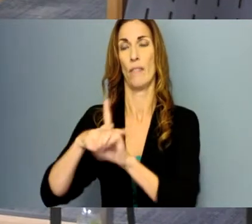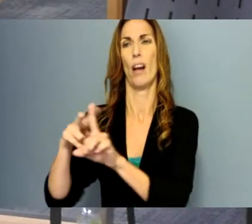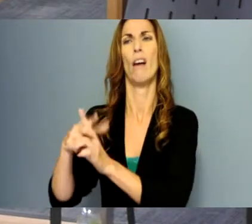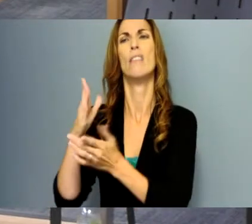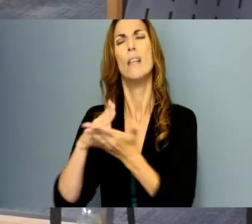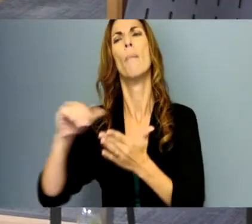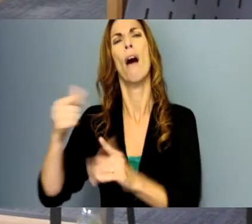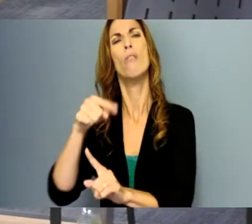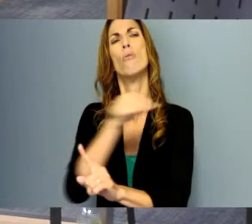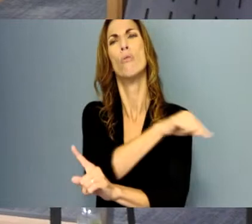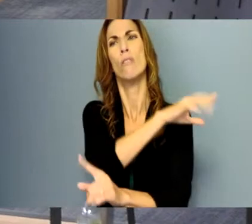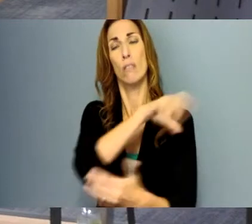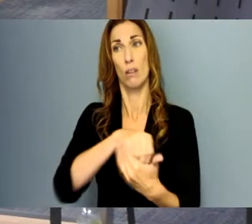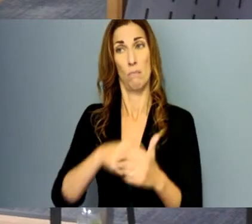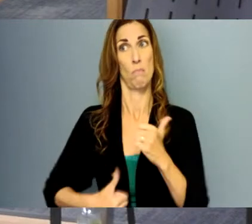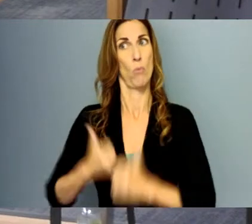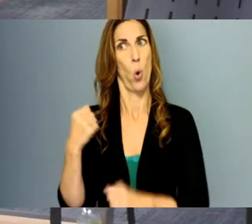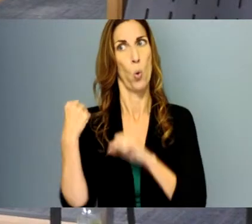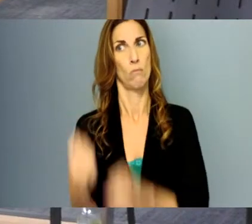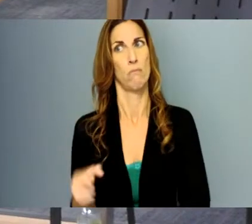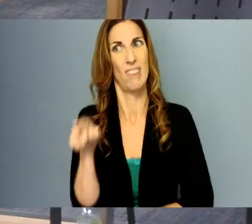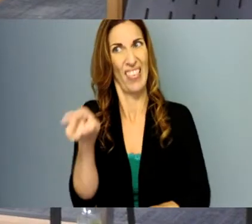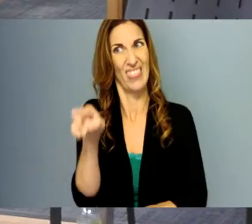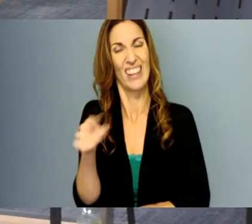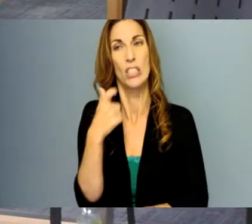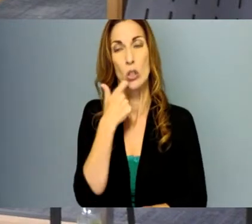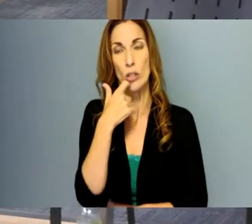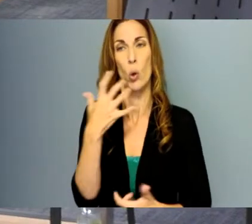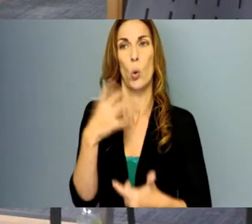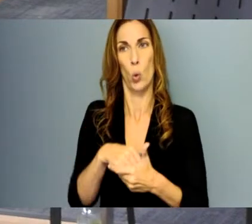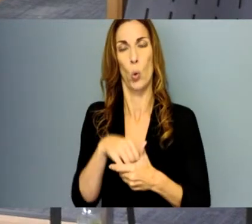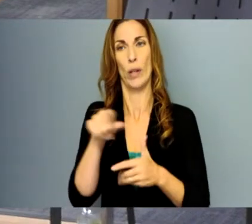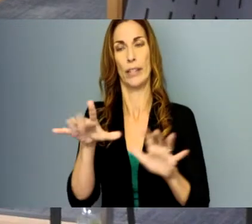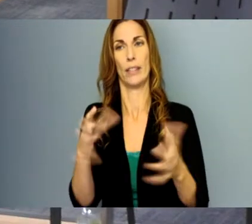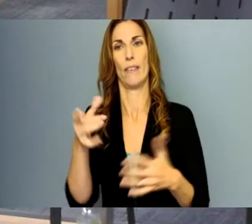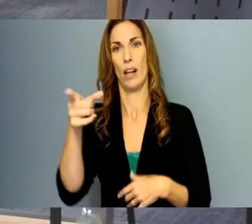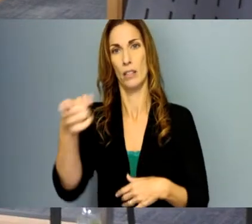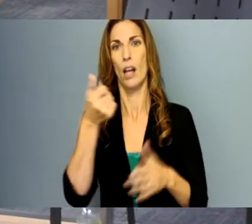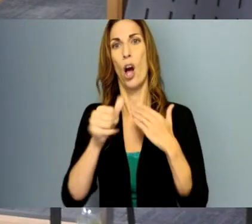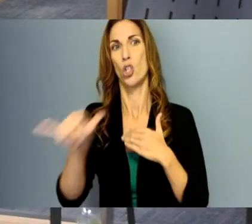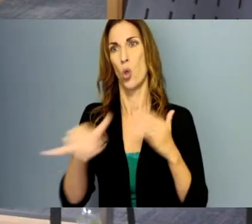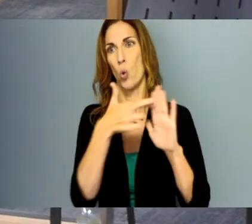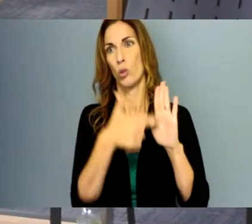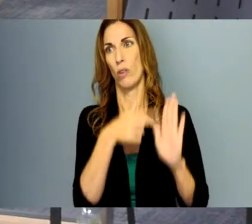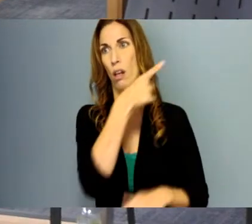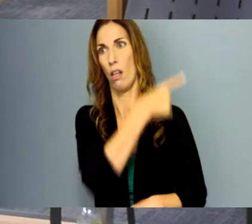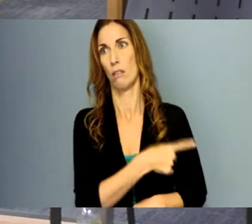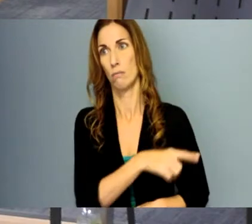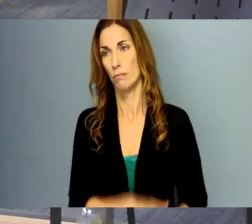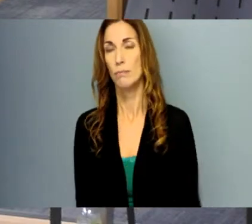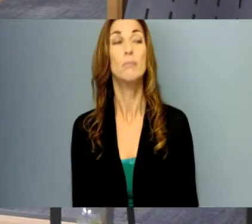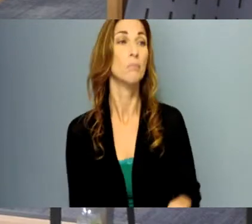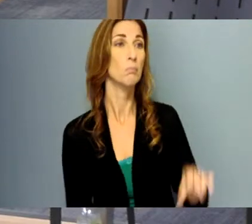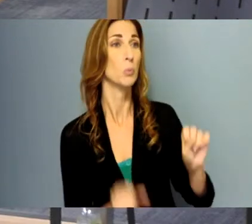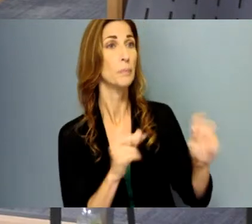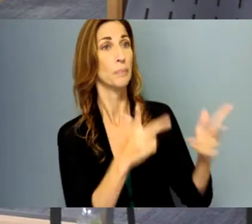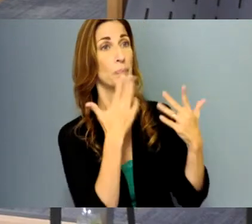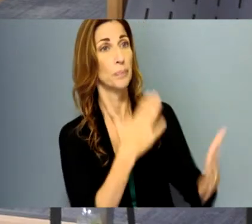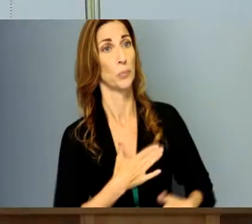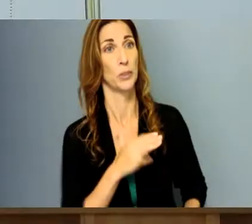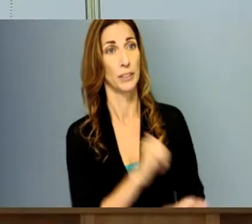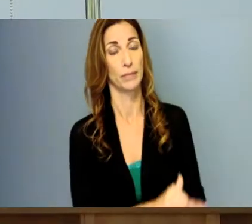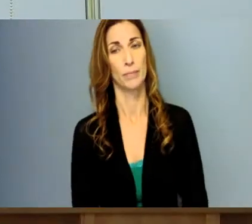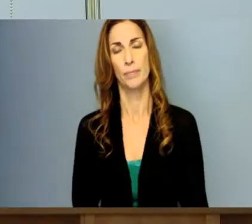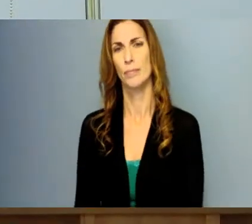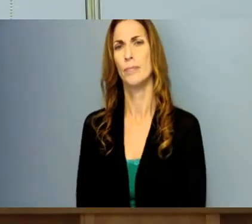included in that, but it's primarily veterans that are included in the PACT Act under those guidelines. Okay. All right. Appreciate that.